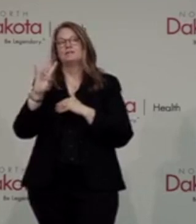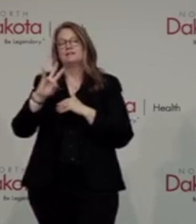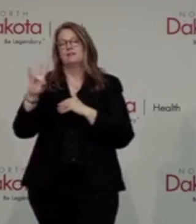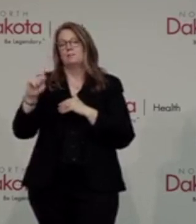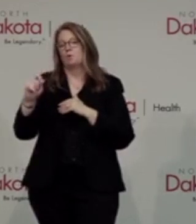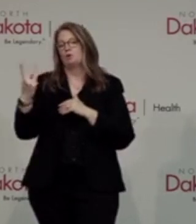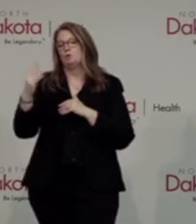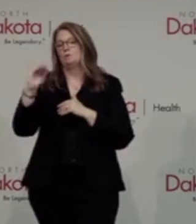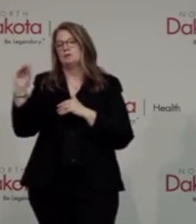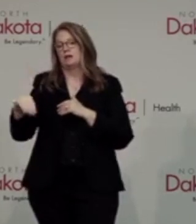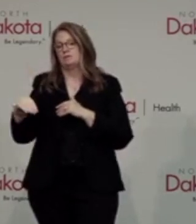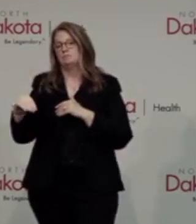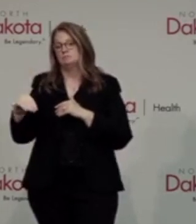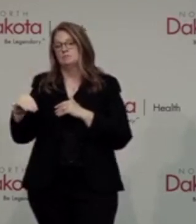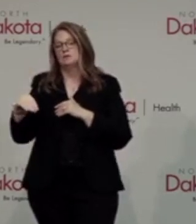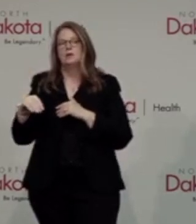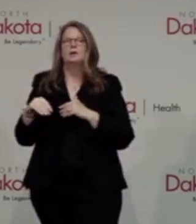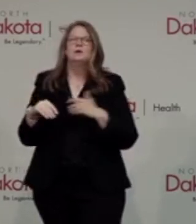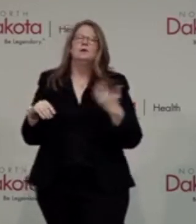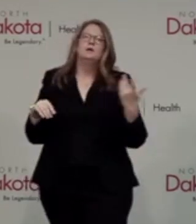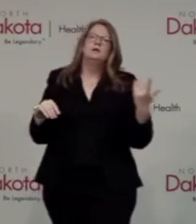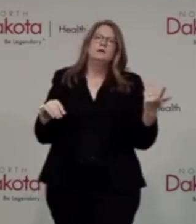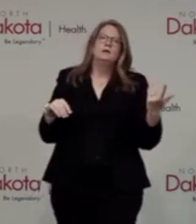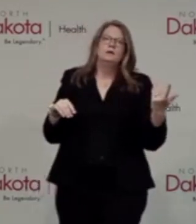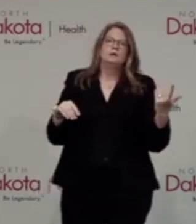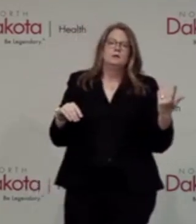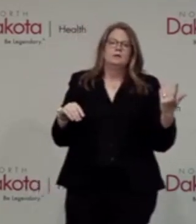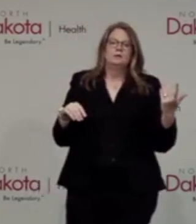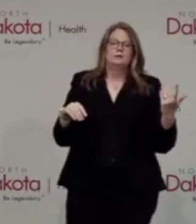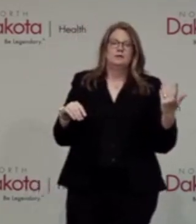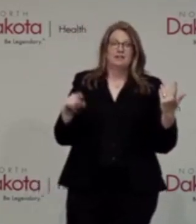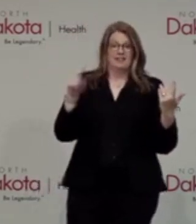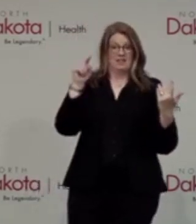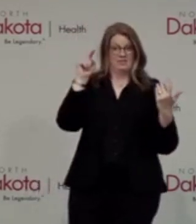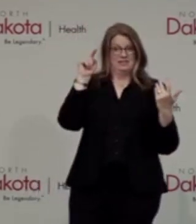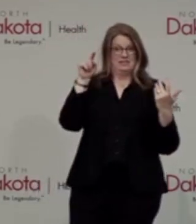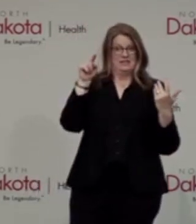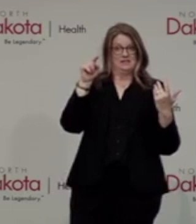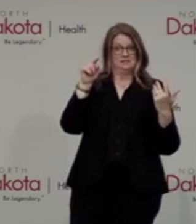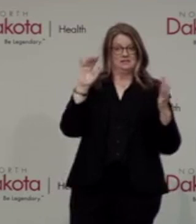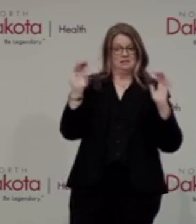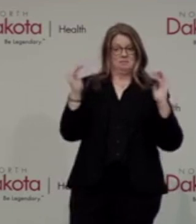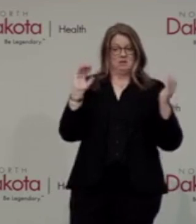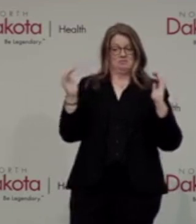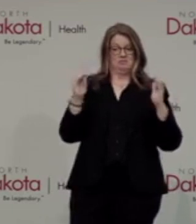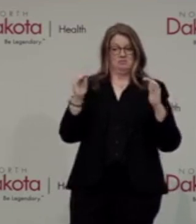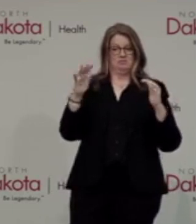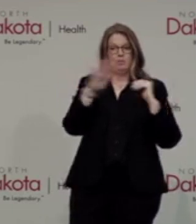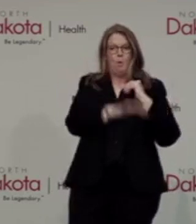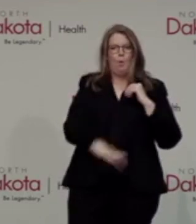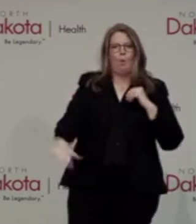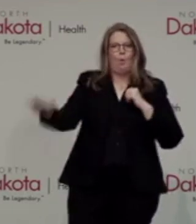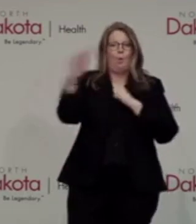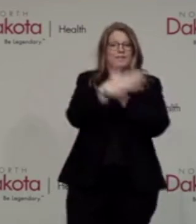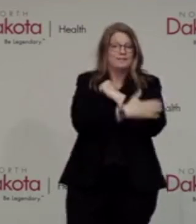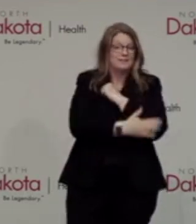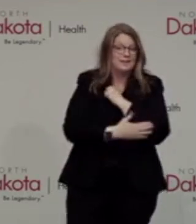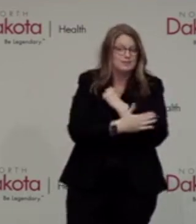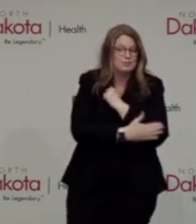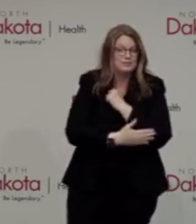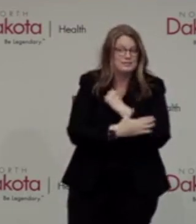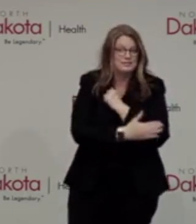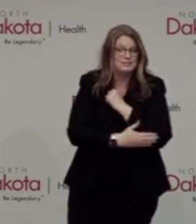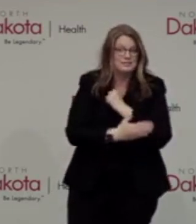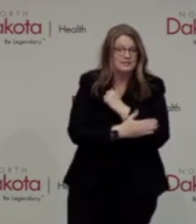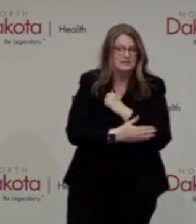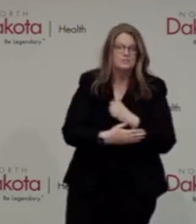77.2%. But if we take a look at this relative to the nation as a whole, it's important that we point out last year